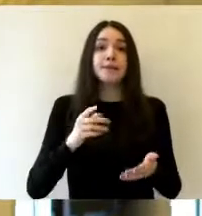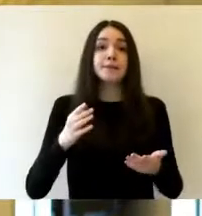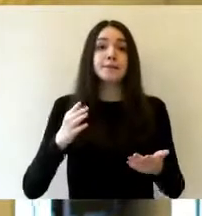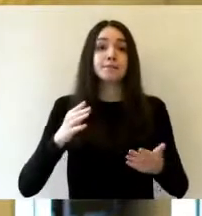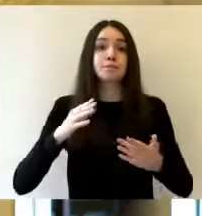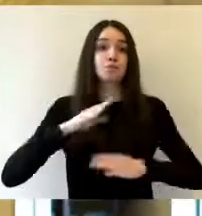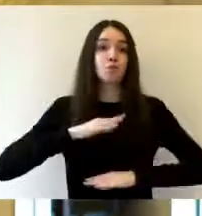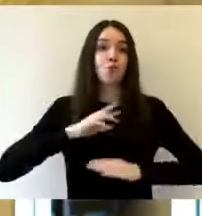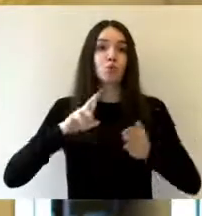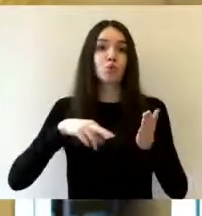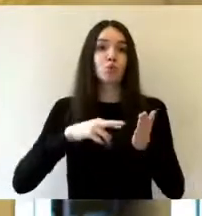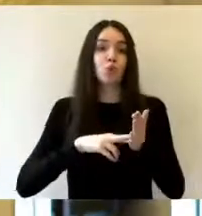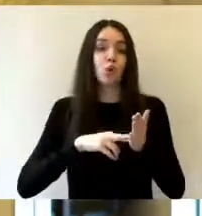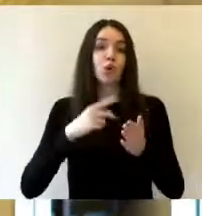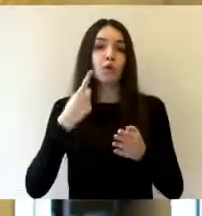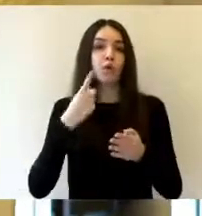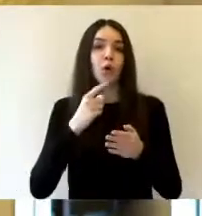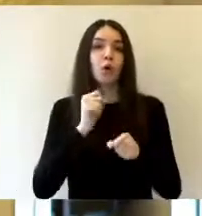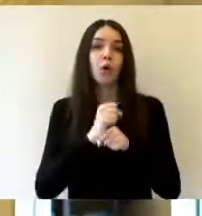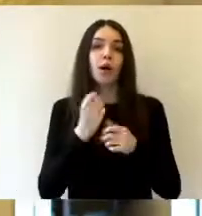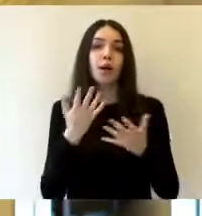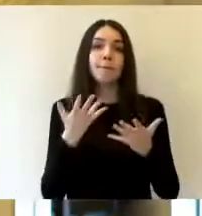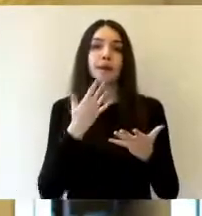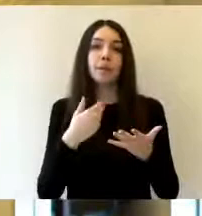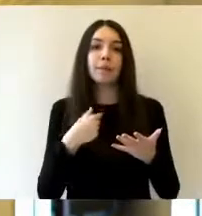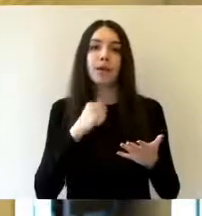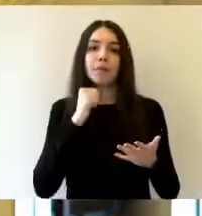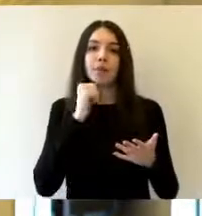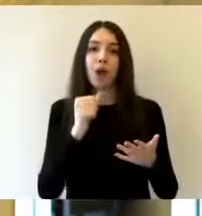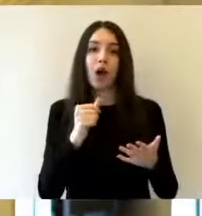for maybe some work that doesn't, like, truly inspire me, because